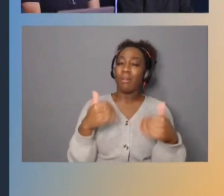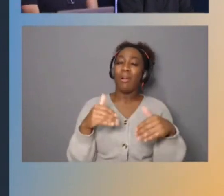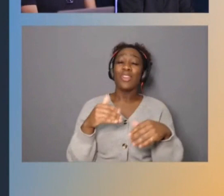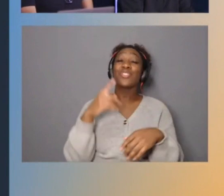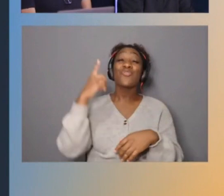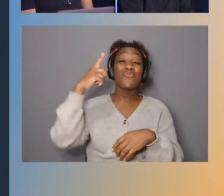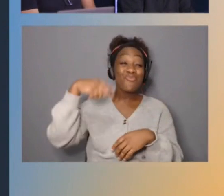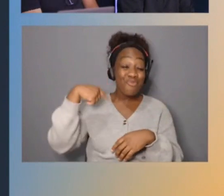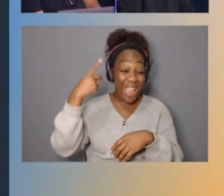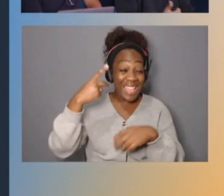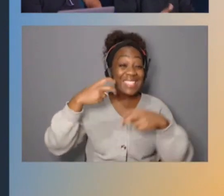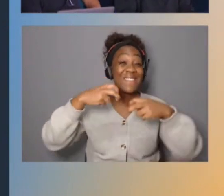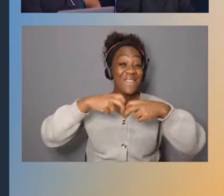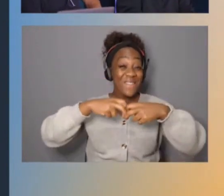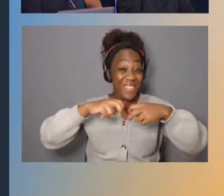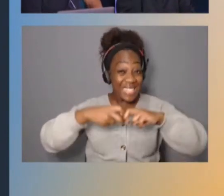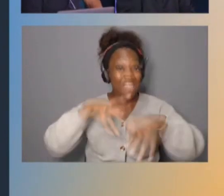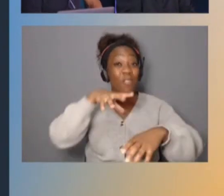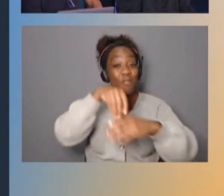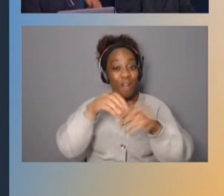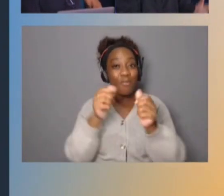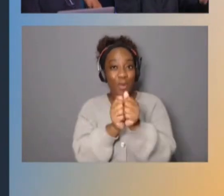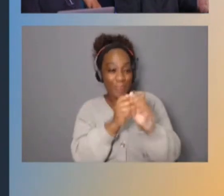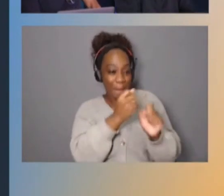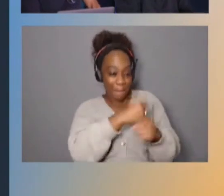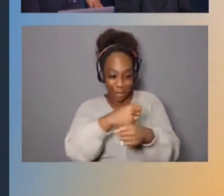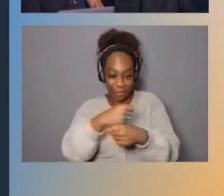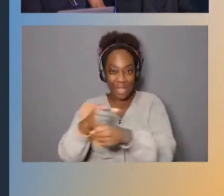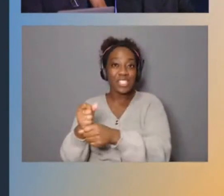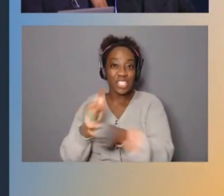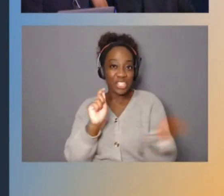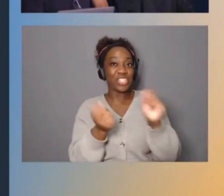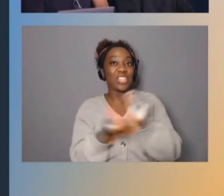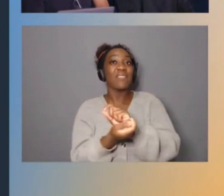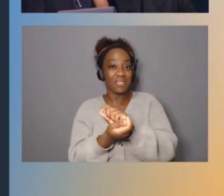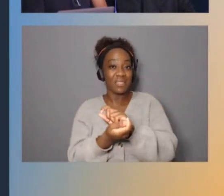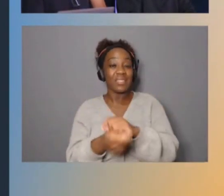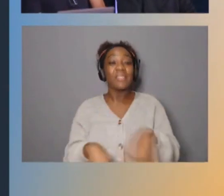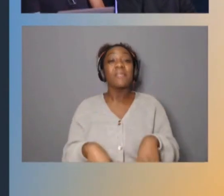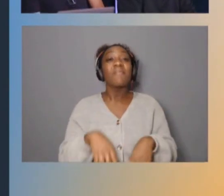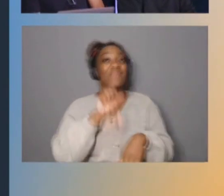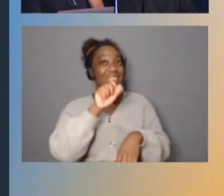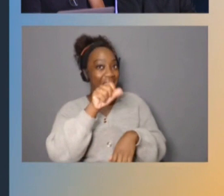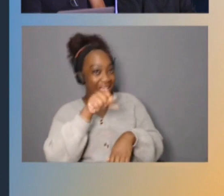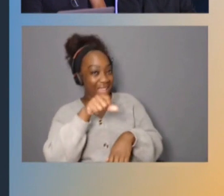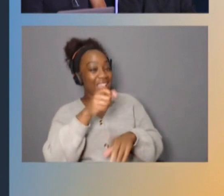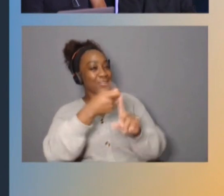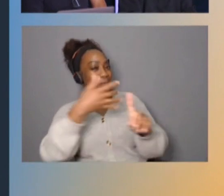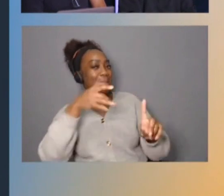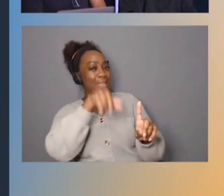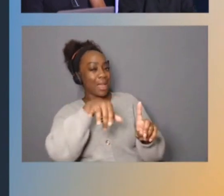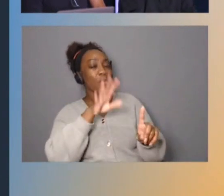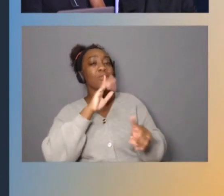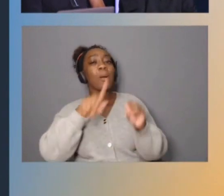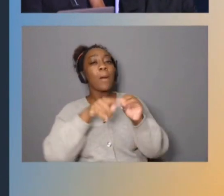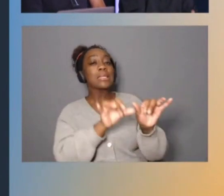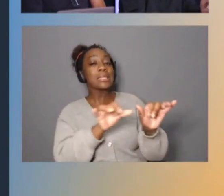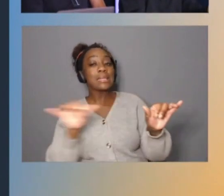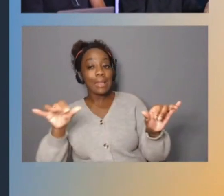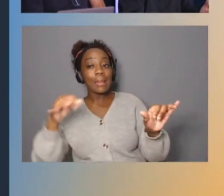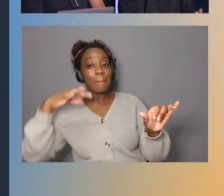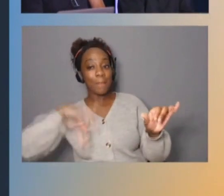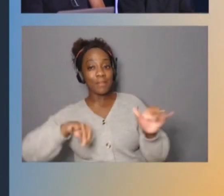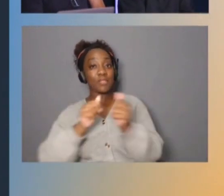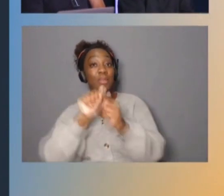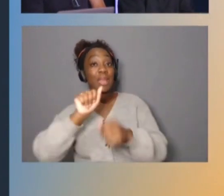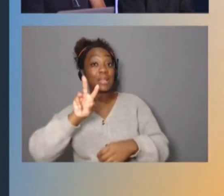of chips. Yeah, so speaking of that, I guess definitely we're talking about that, scaling benefits on AWS, right? And in this